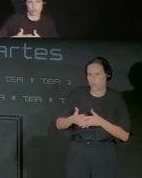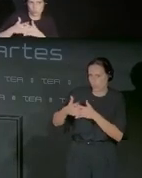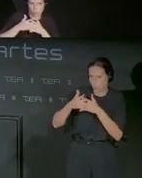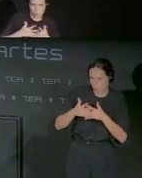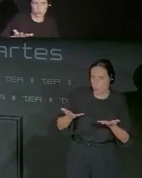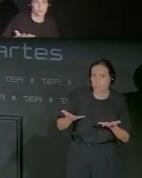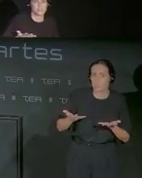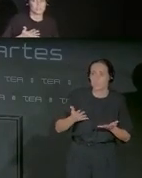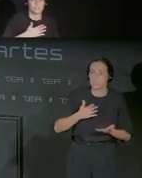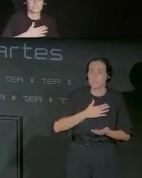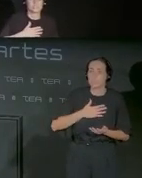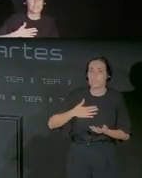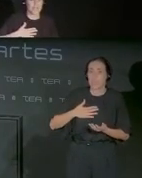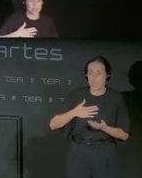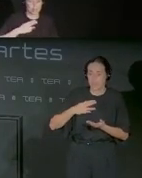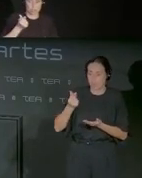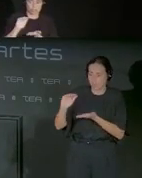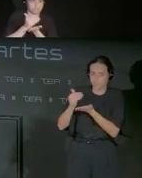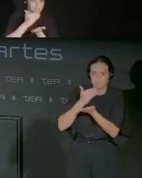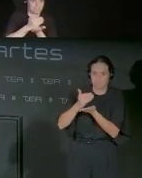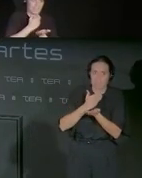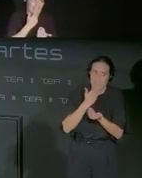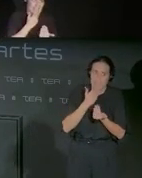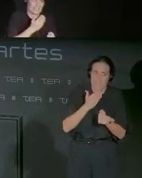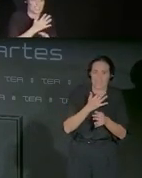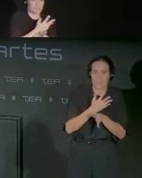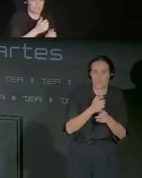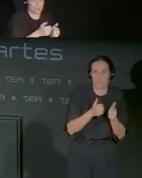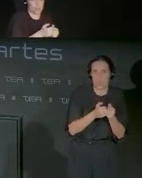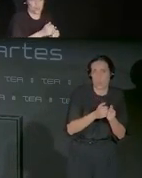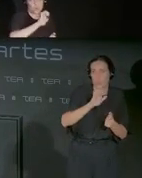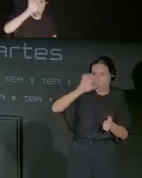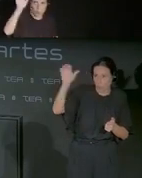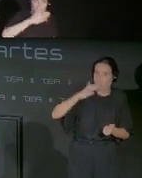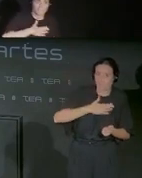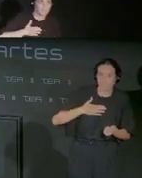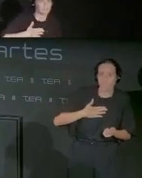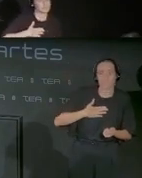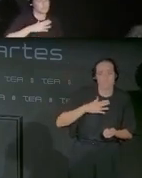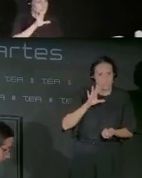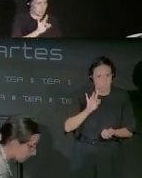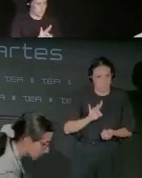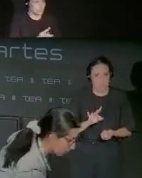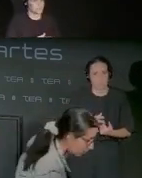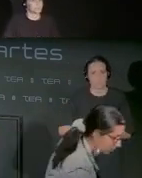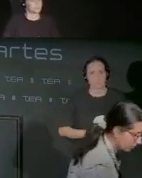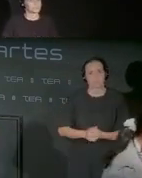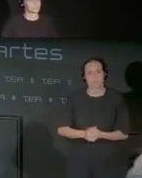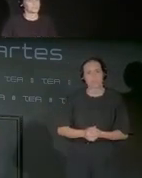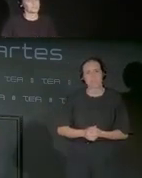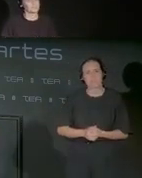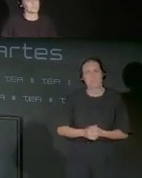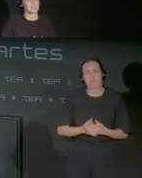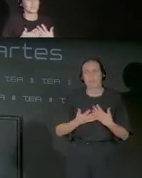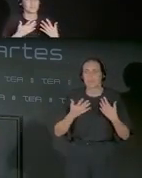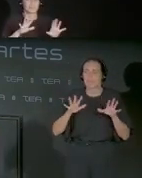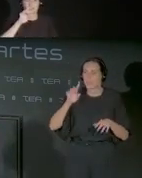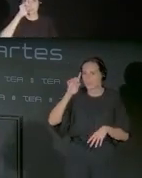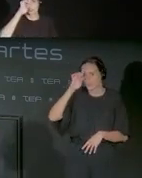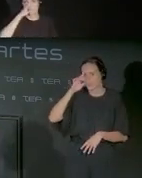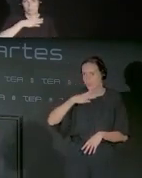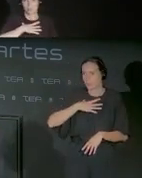would like to comment on, because I agree with a lot of things, but I think we're not powerful enough to go to Steam, to go to Epic, and to say we want